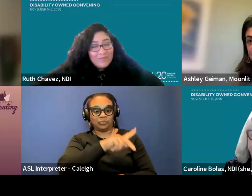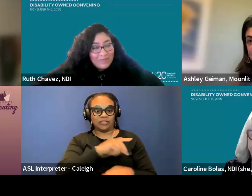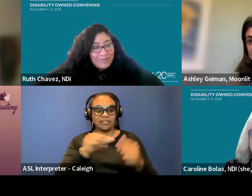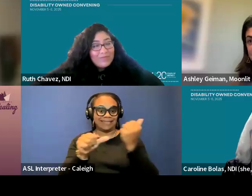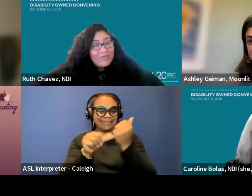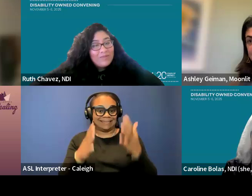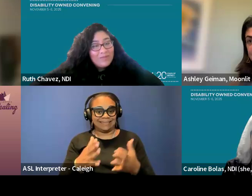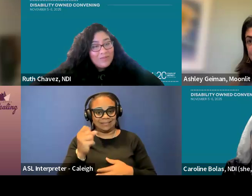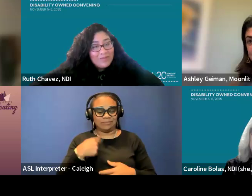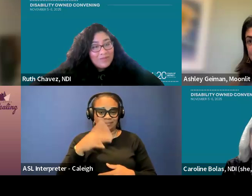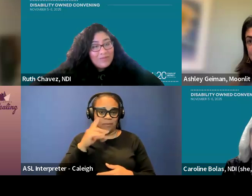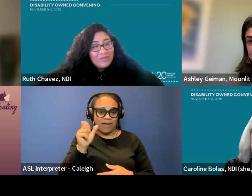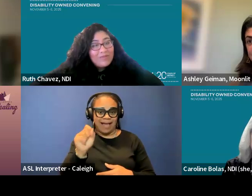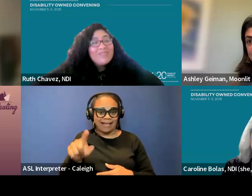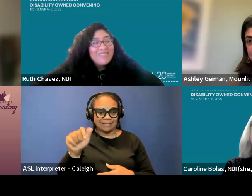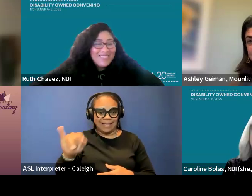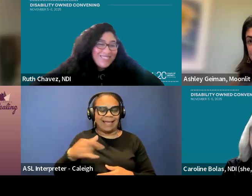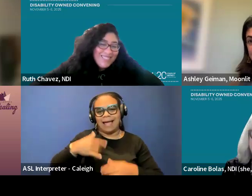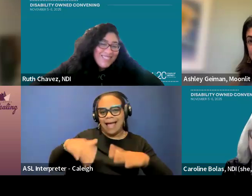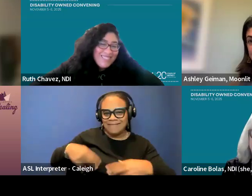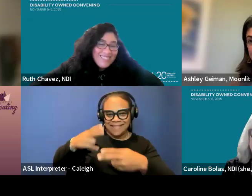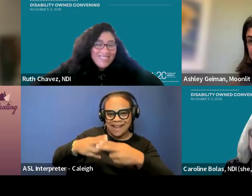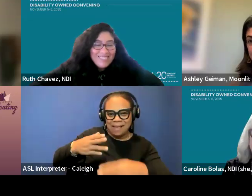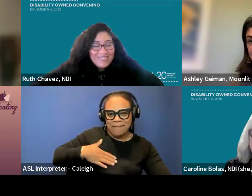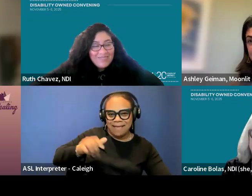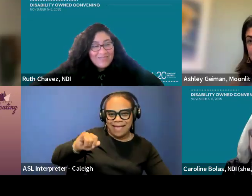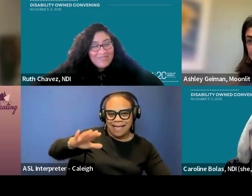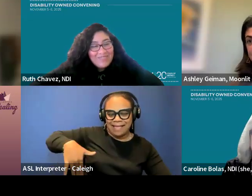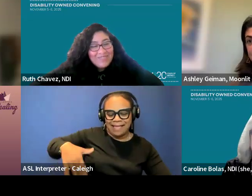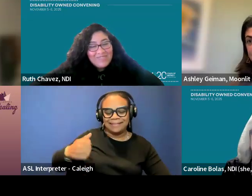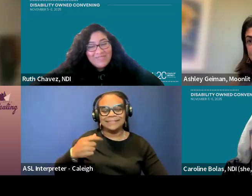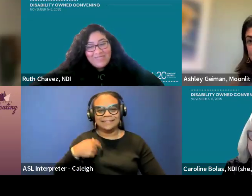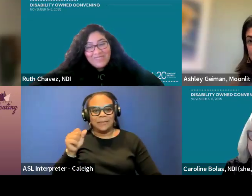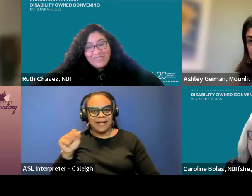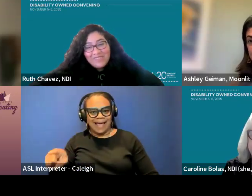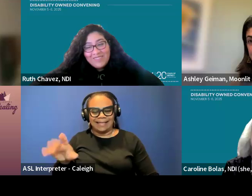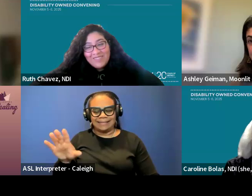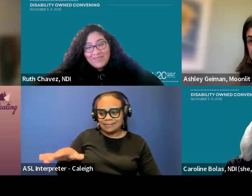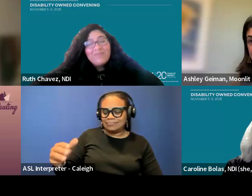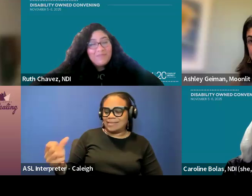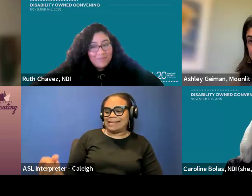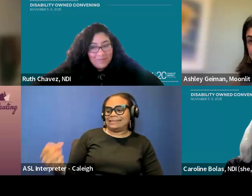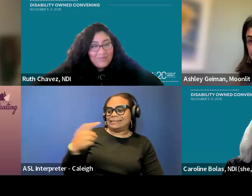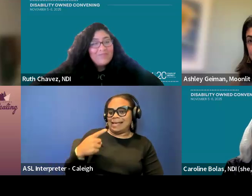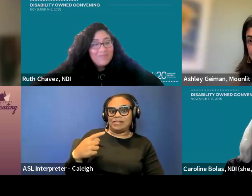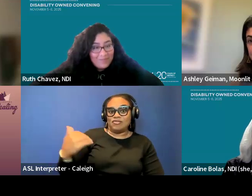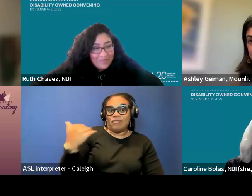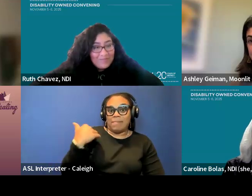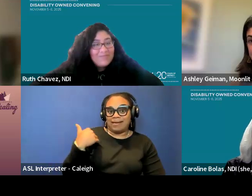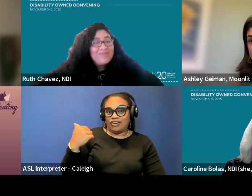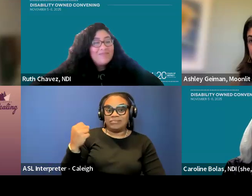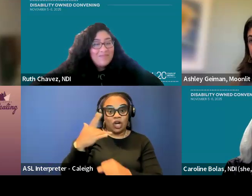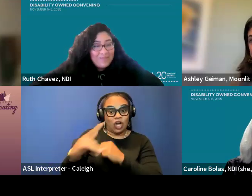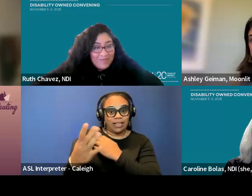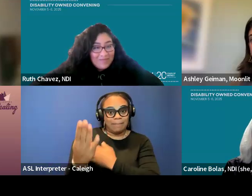ask AI, I haven't given mine a name yet, to send reminders to me early in the